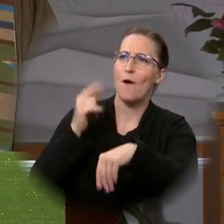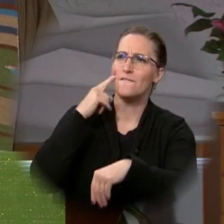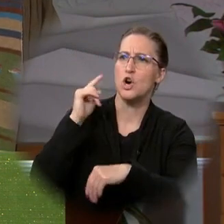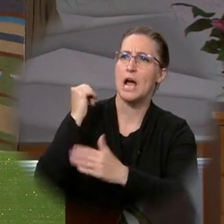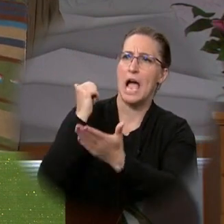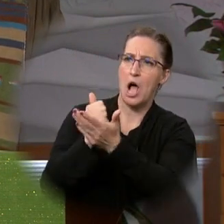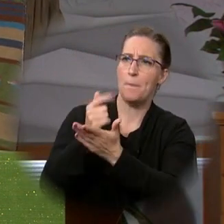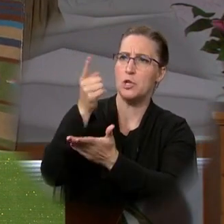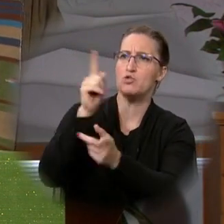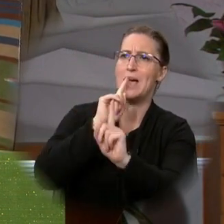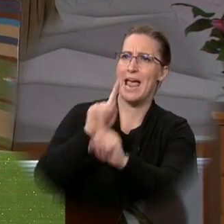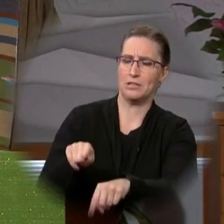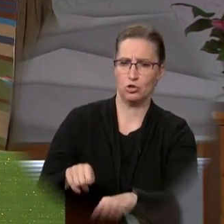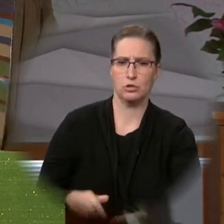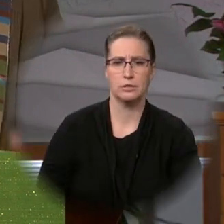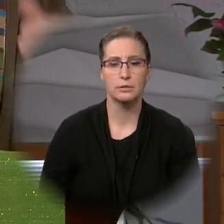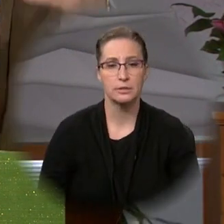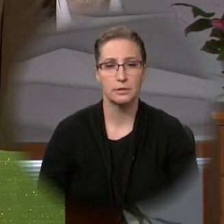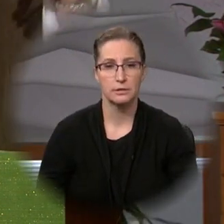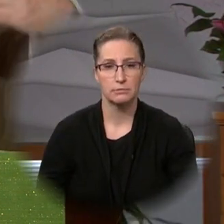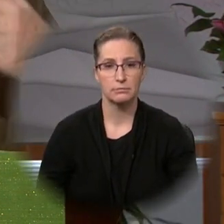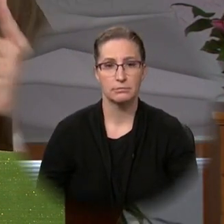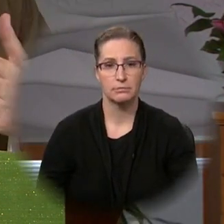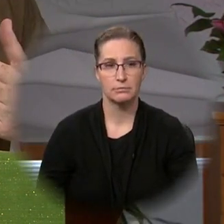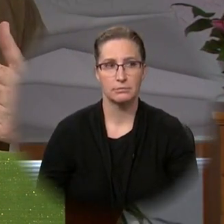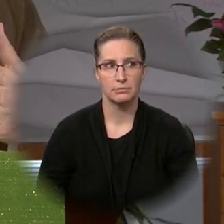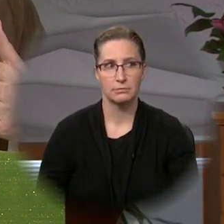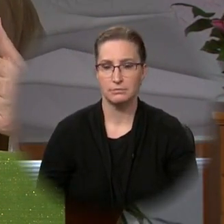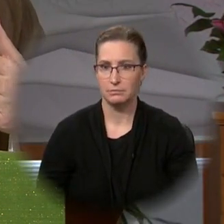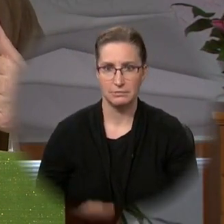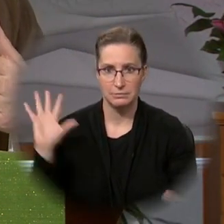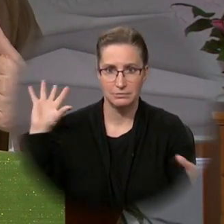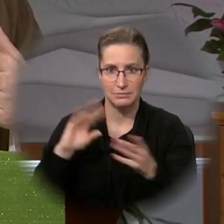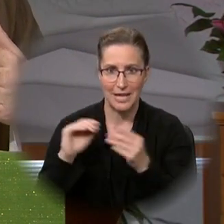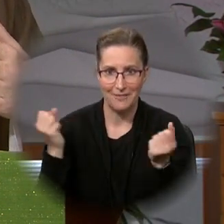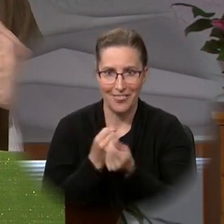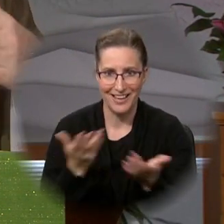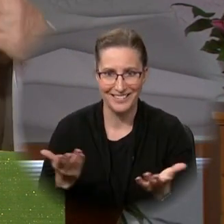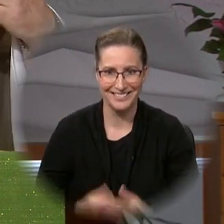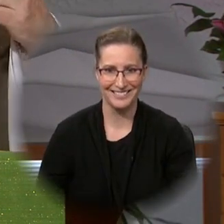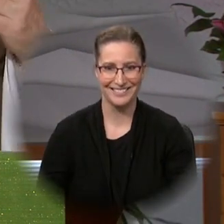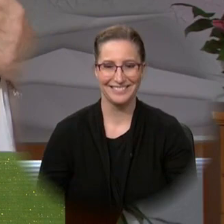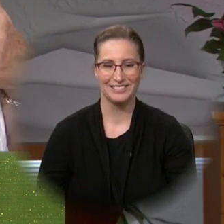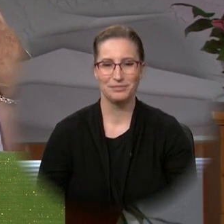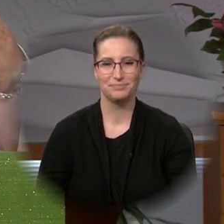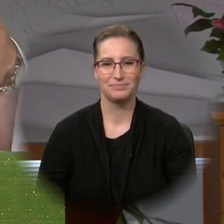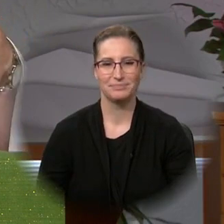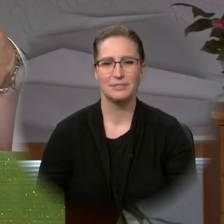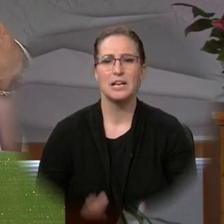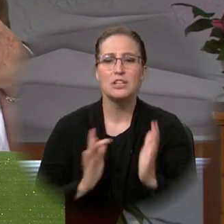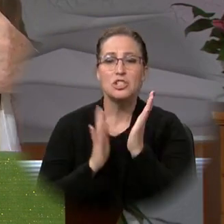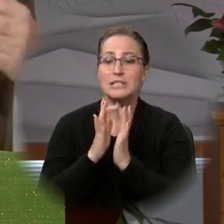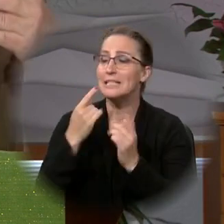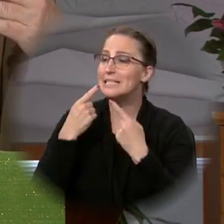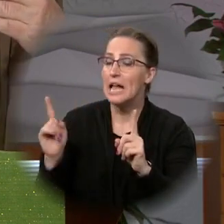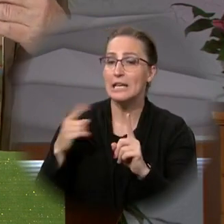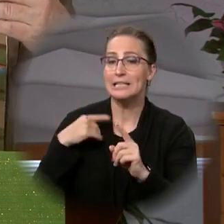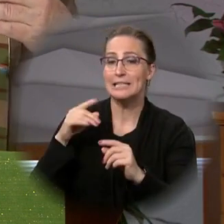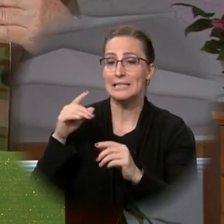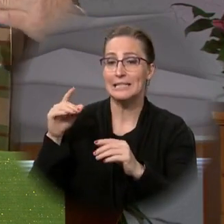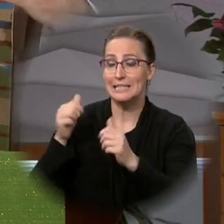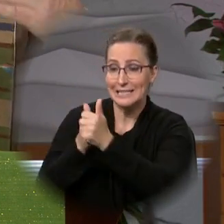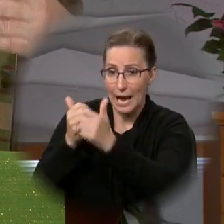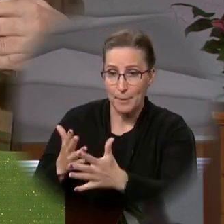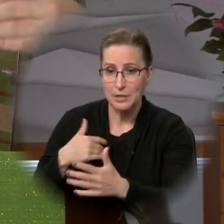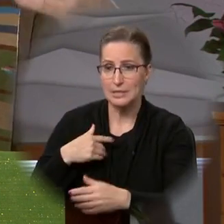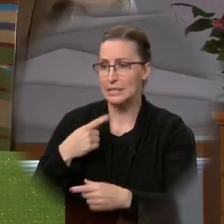you answered me. That's what this is all about. When Jesus is talking to his disciples and he talks